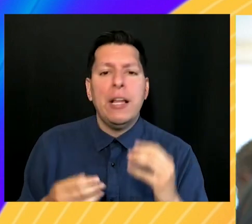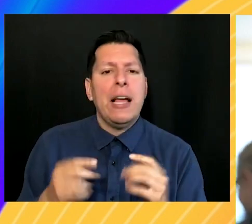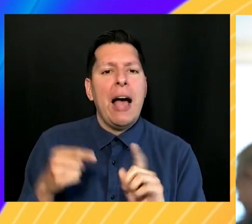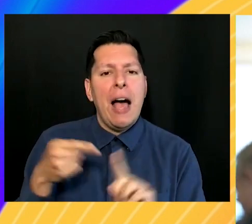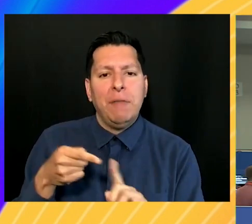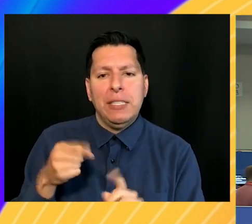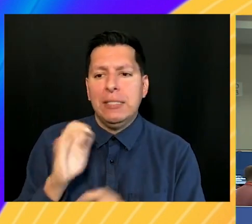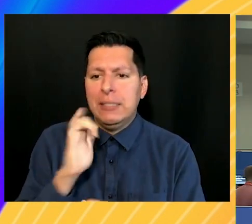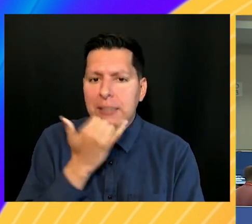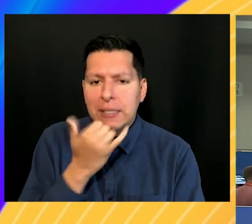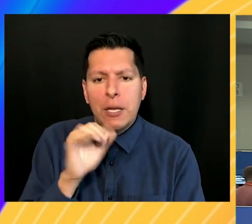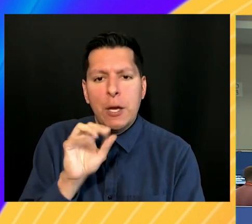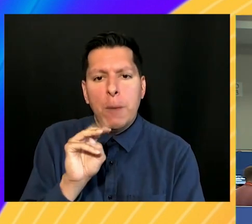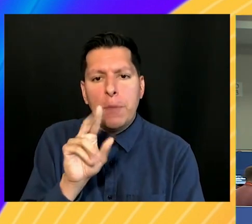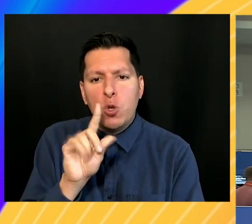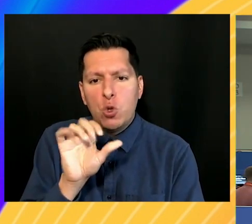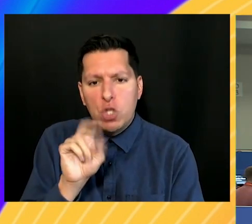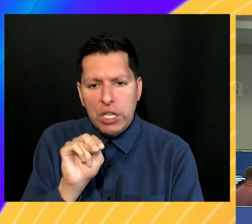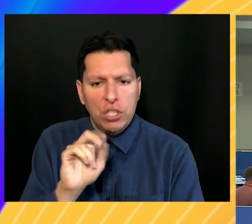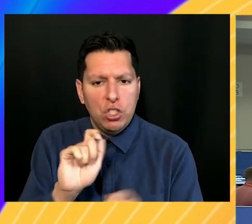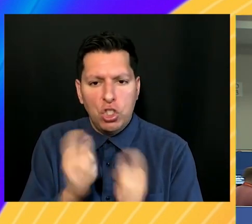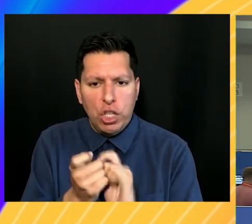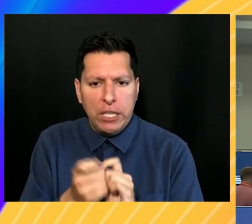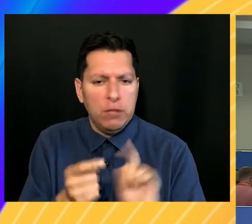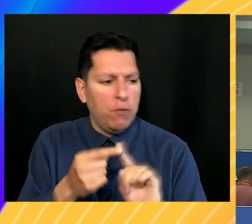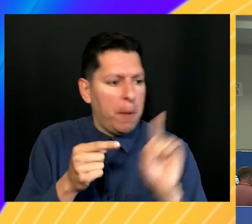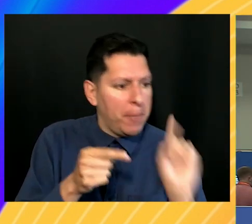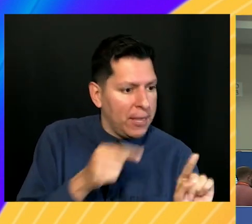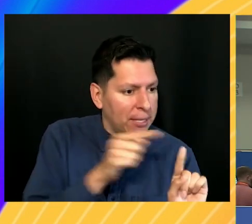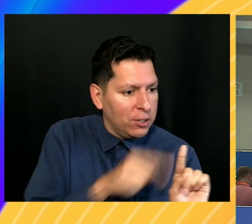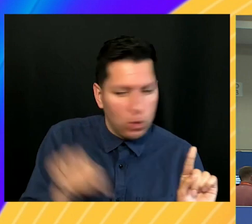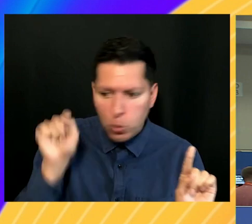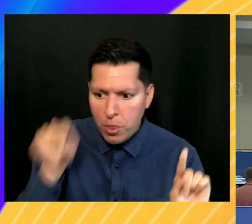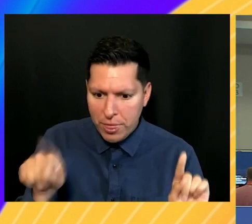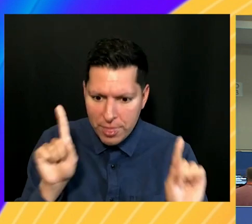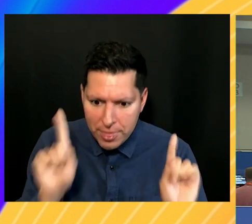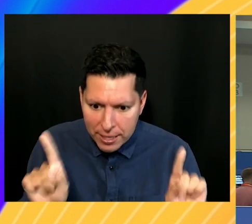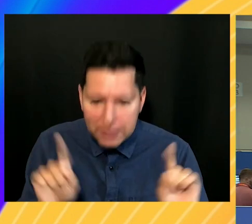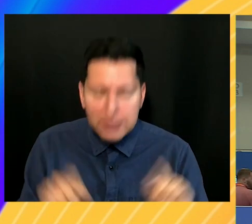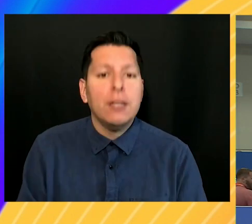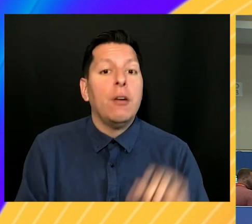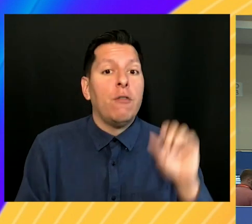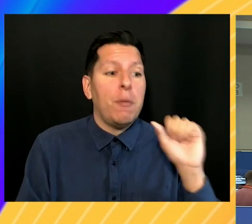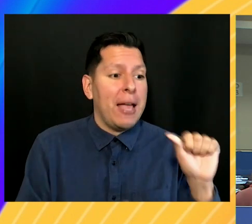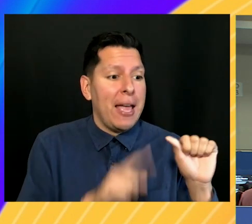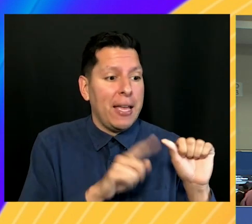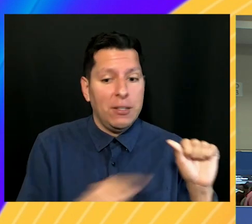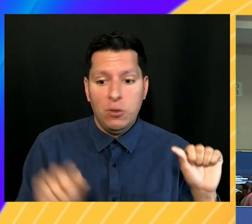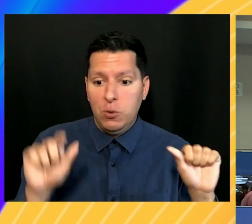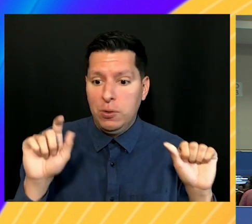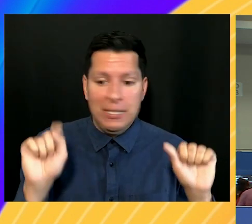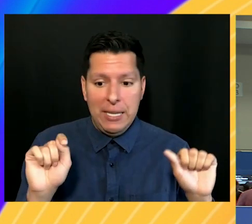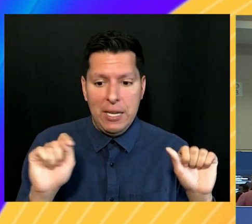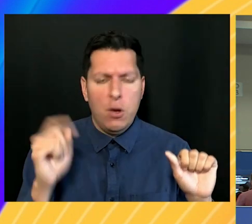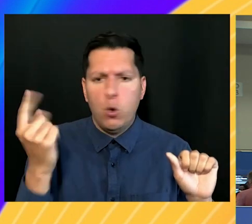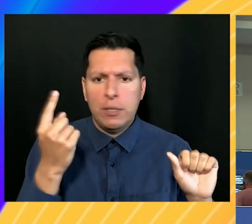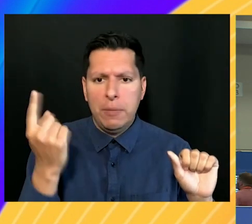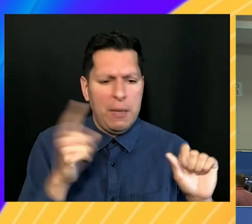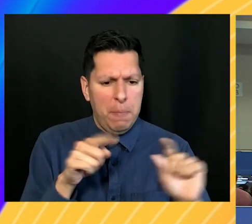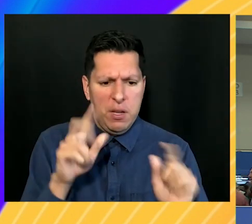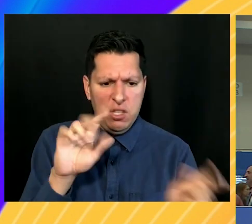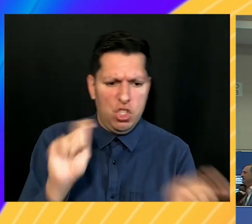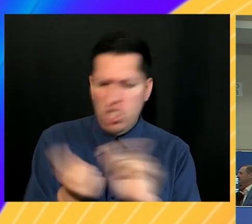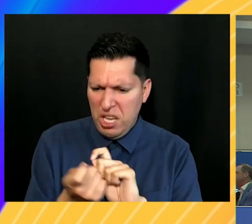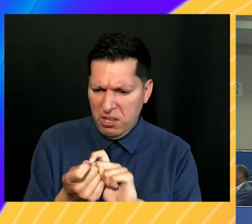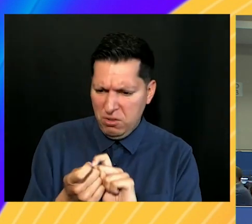from A to C, for example. So it should have been an A, and it's actually a C in your case. Now, what's the significance of that? I mean, a